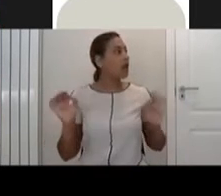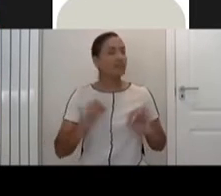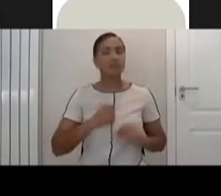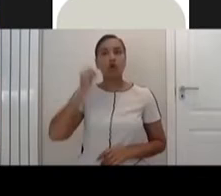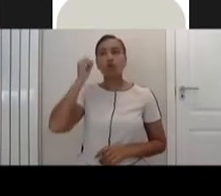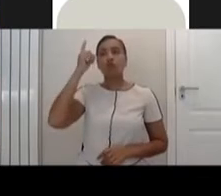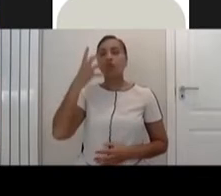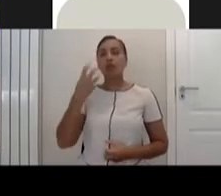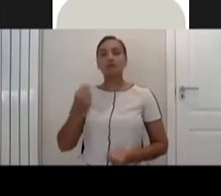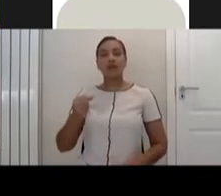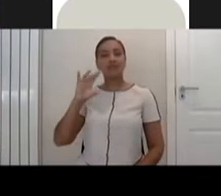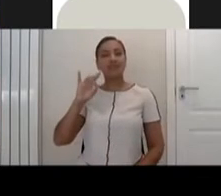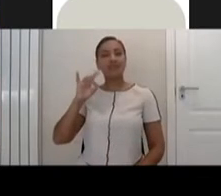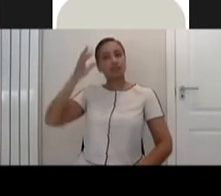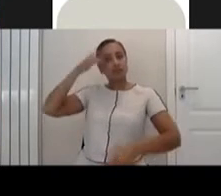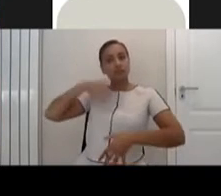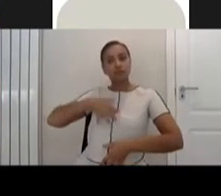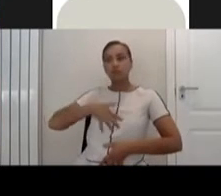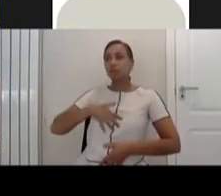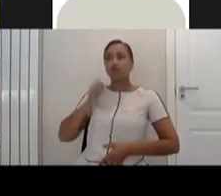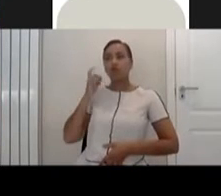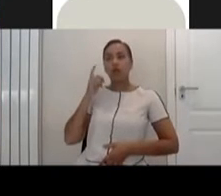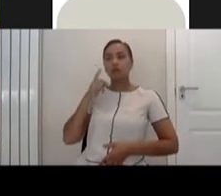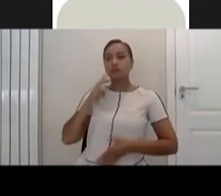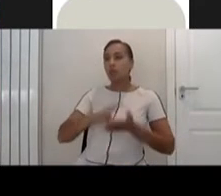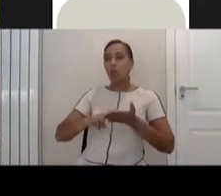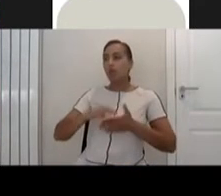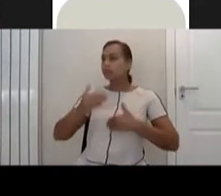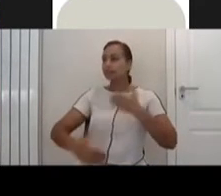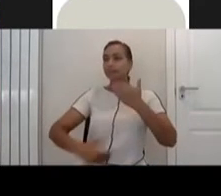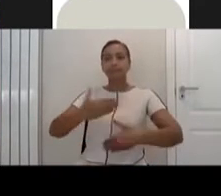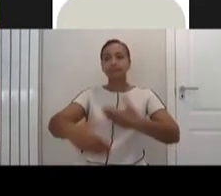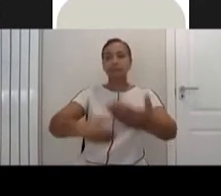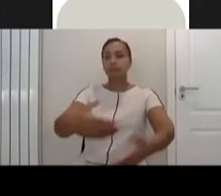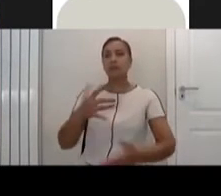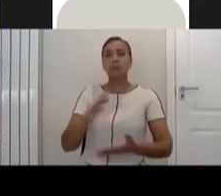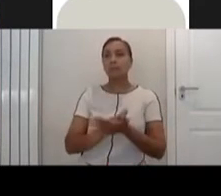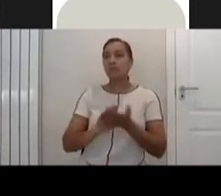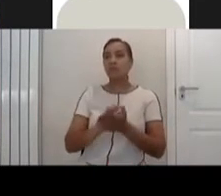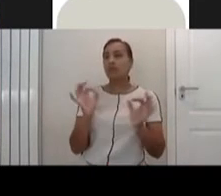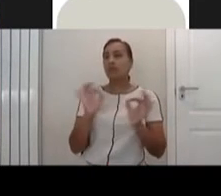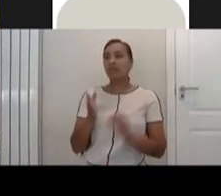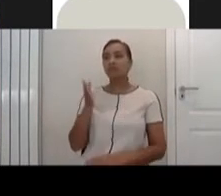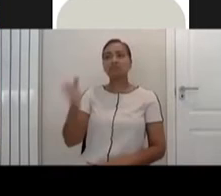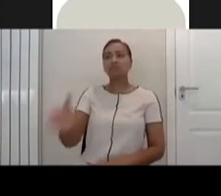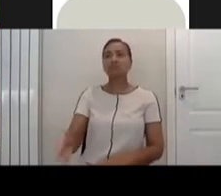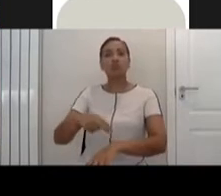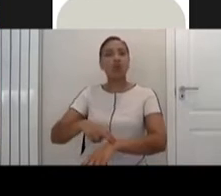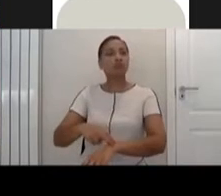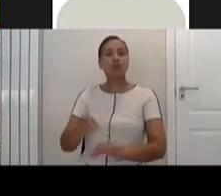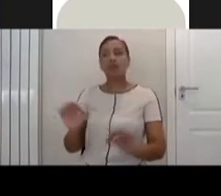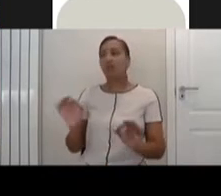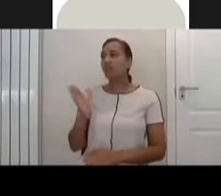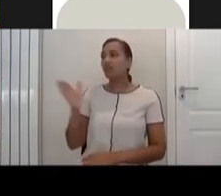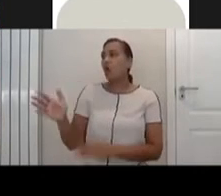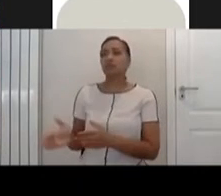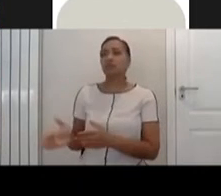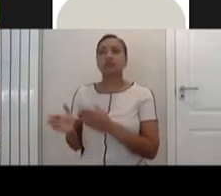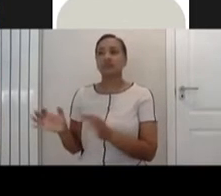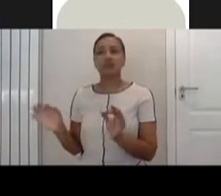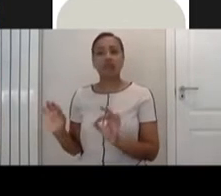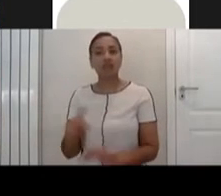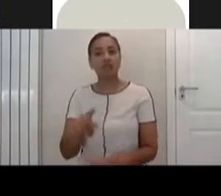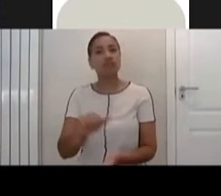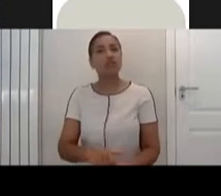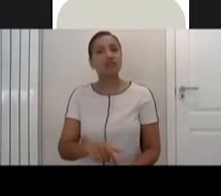infection on board, and therefore they don't seek testing. So yes, that's correct.